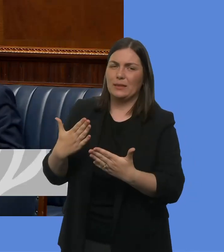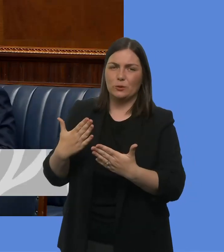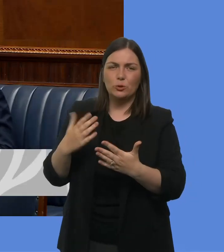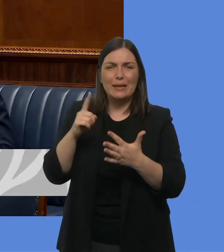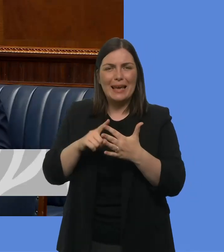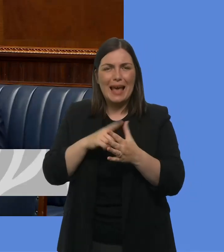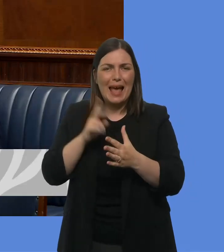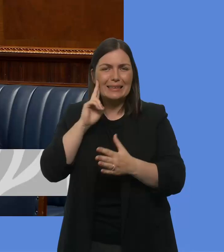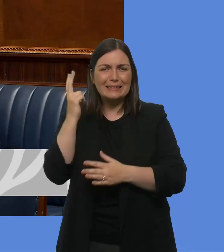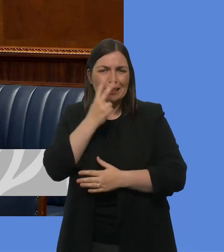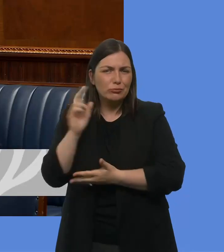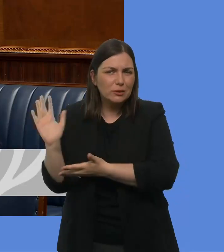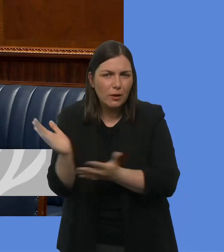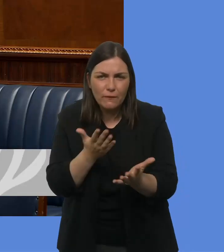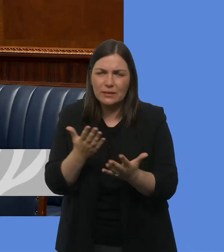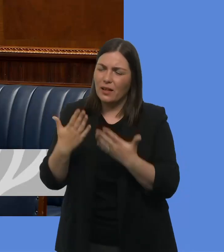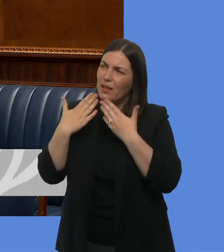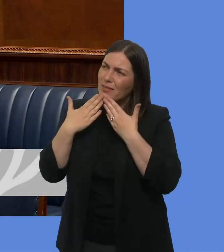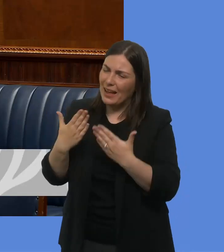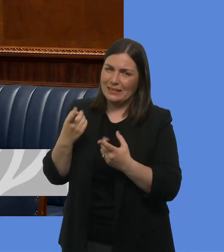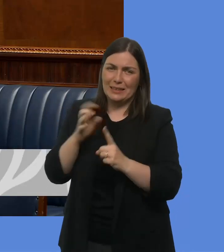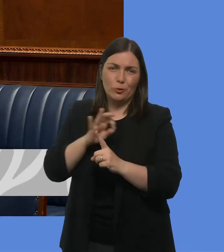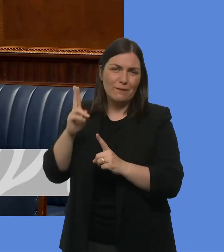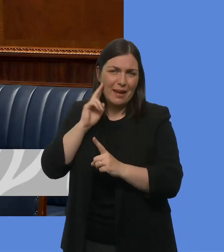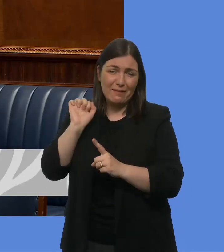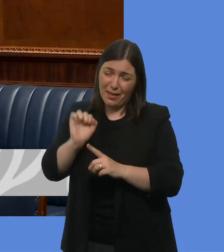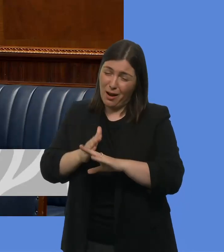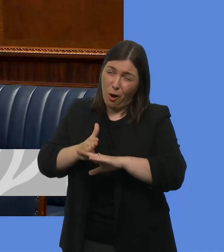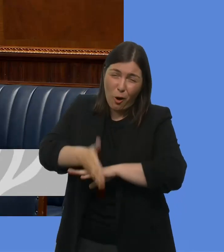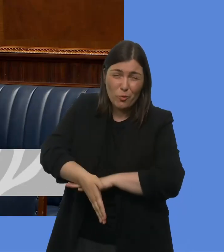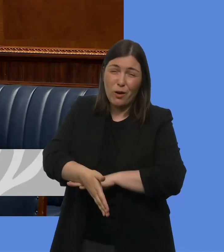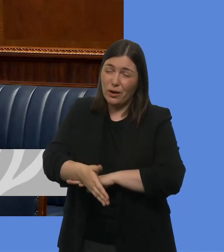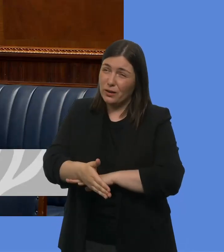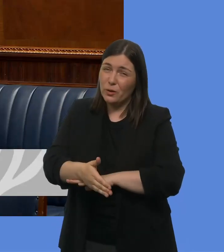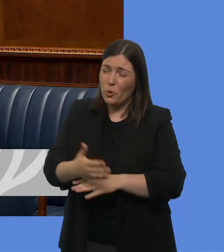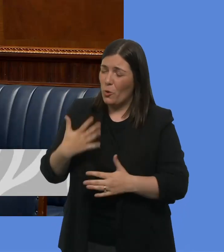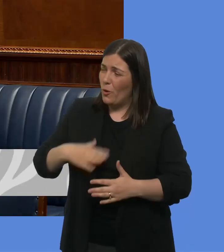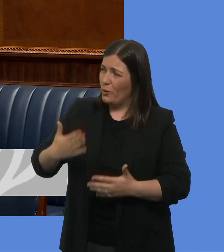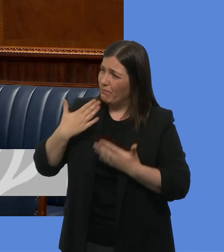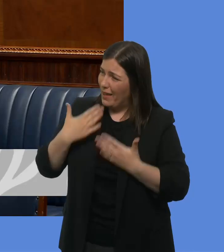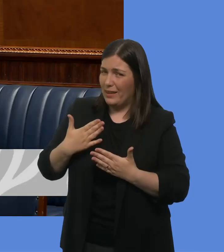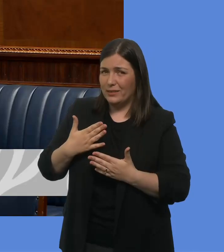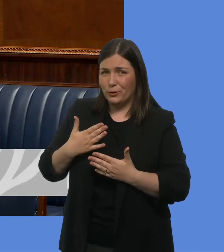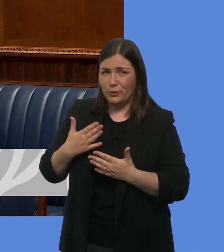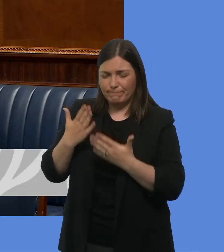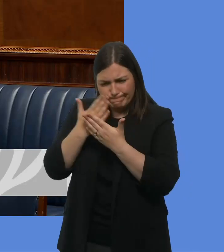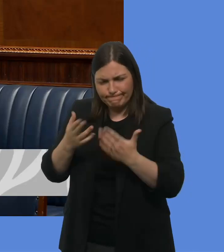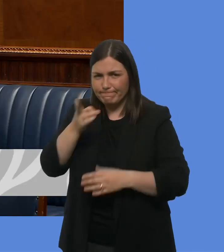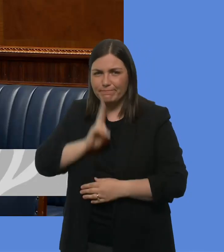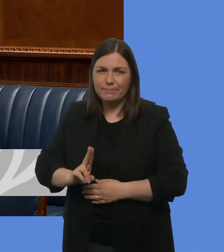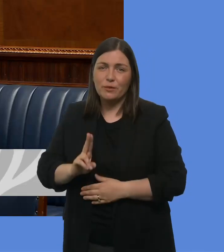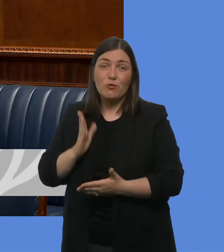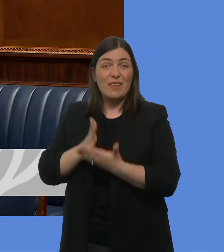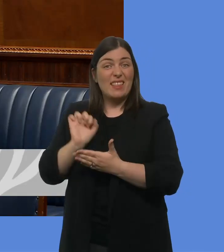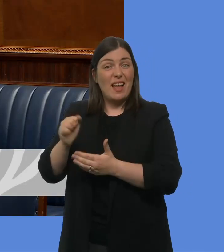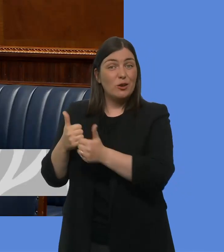Sensory Service and those specialist teachers of the deaf who deliver this vital work and intervention at that very early stage. It's a model of support